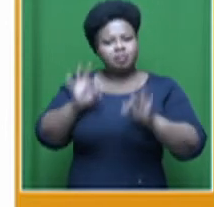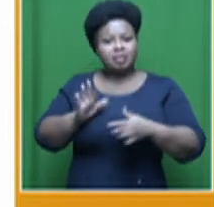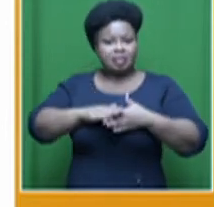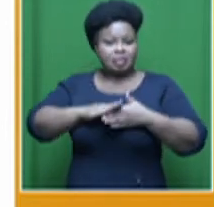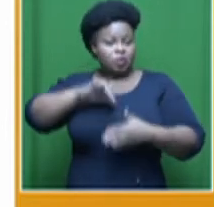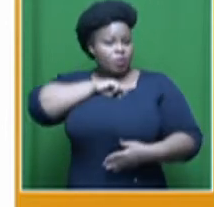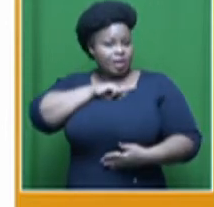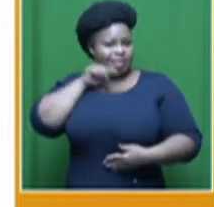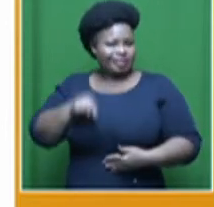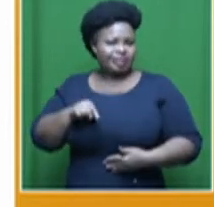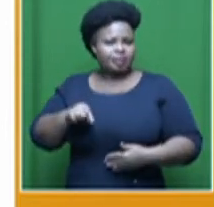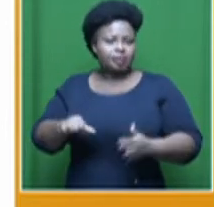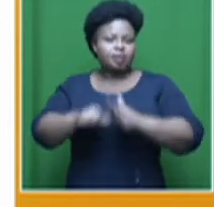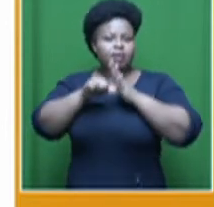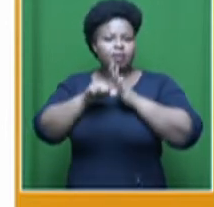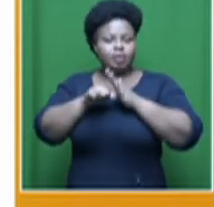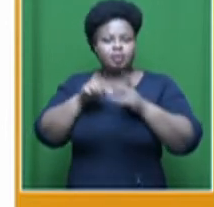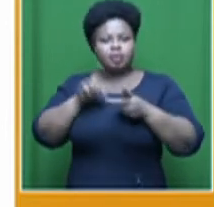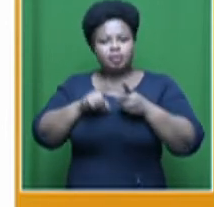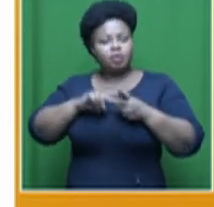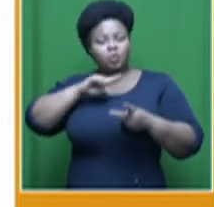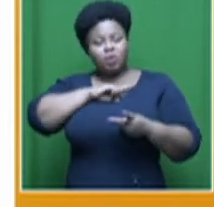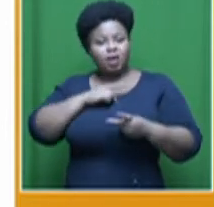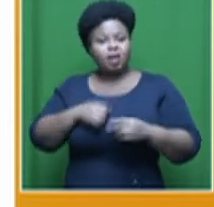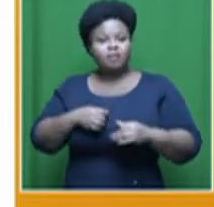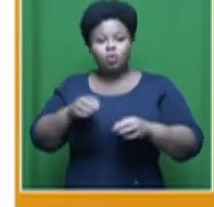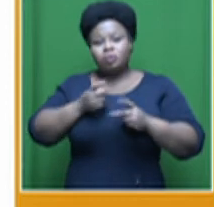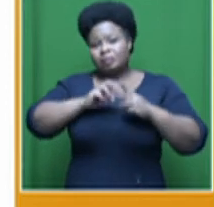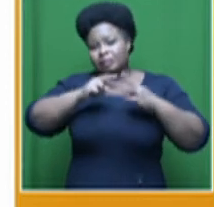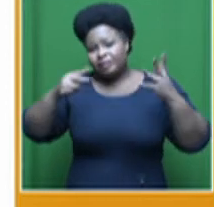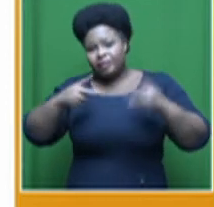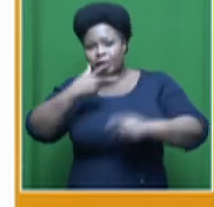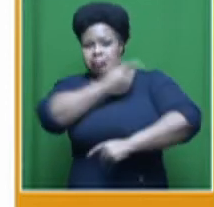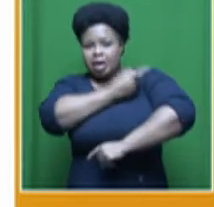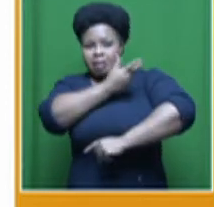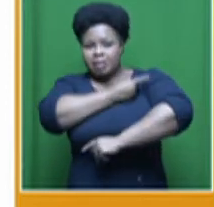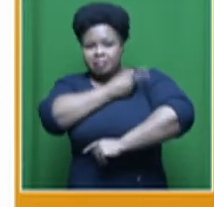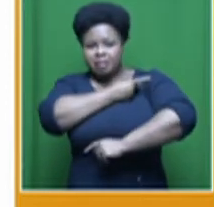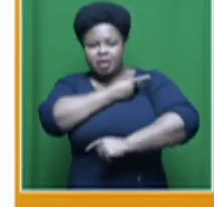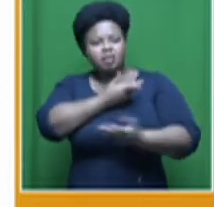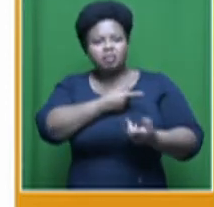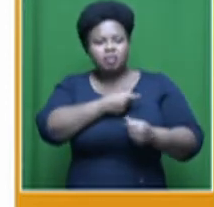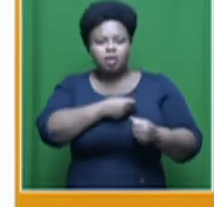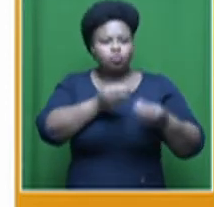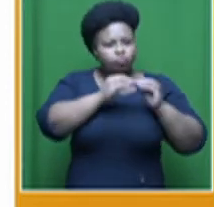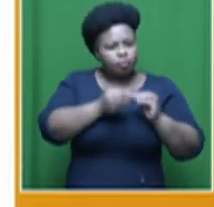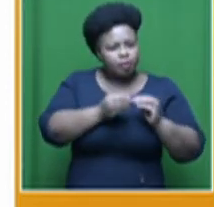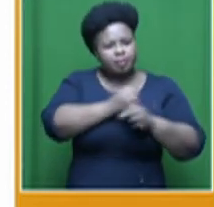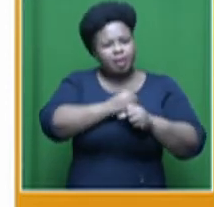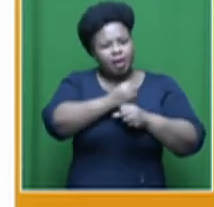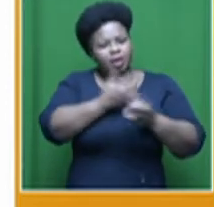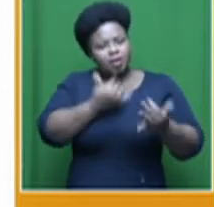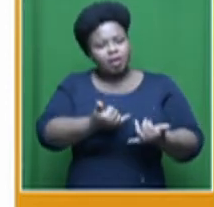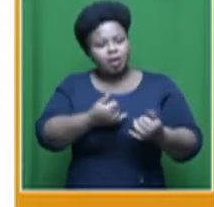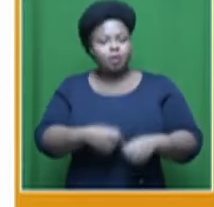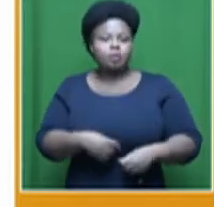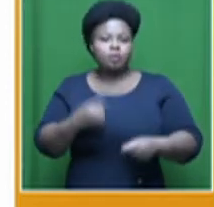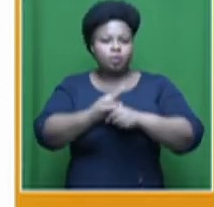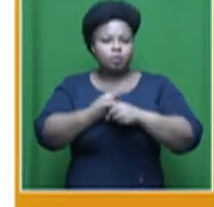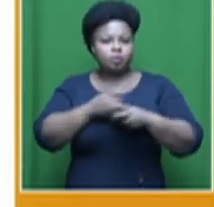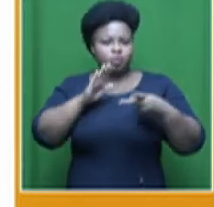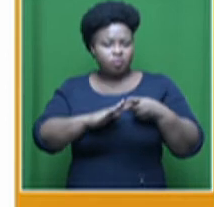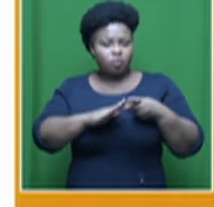why that is important is that all of the vaccines that have currently been developed have been designed based on the original virus that